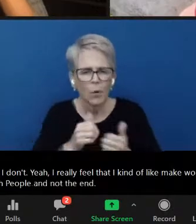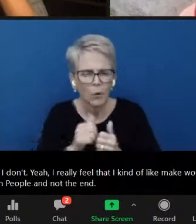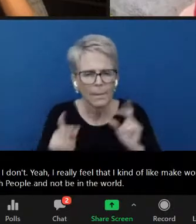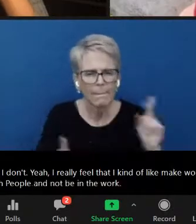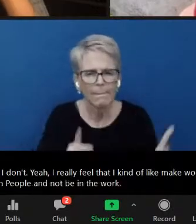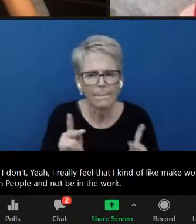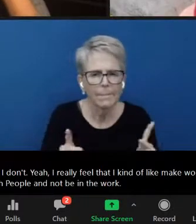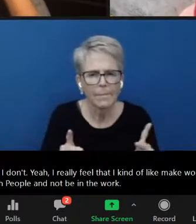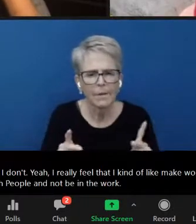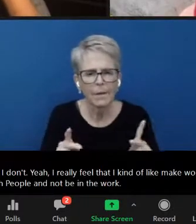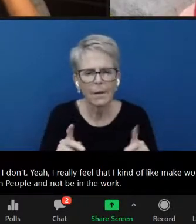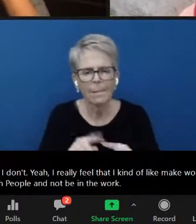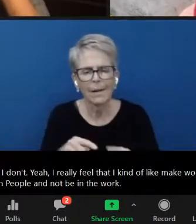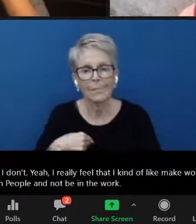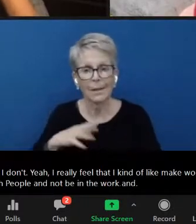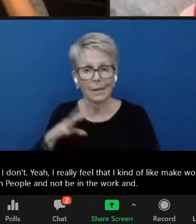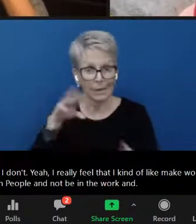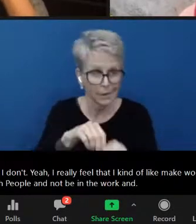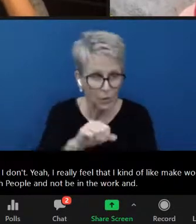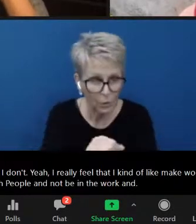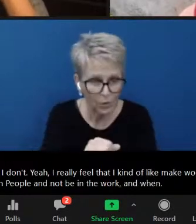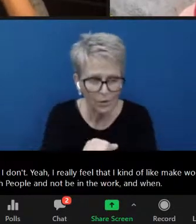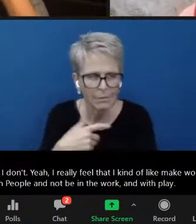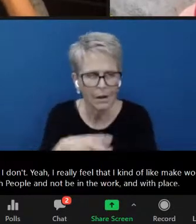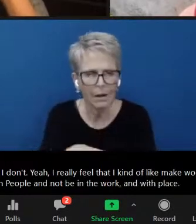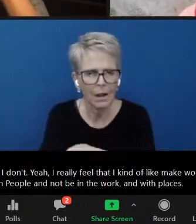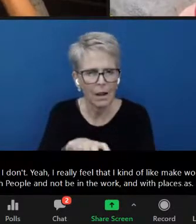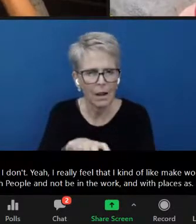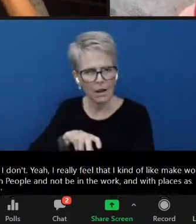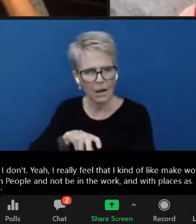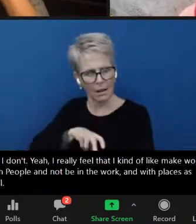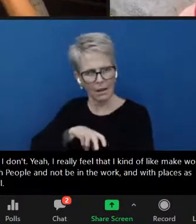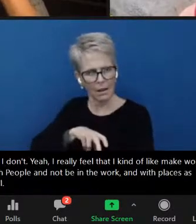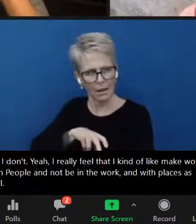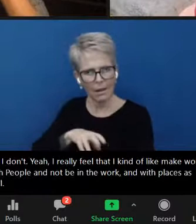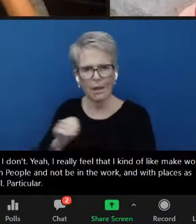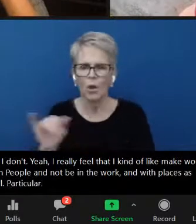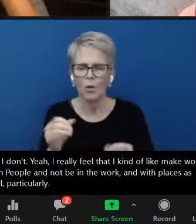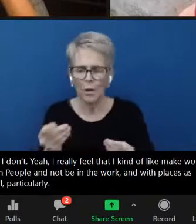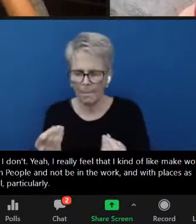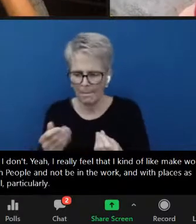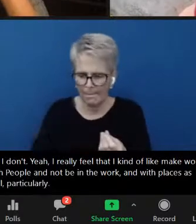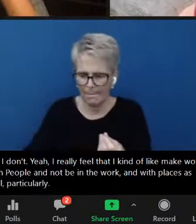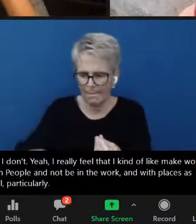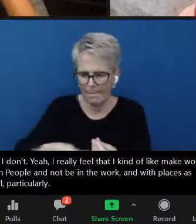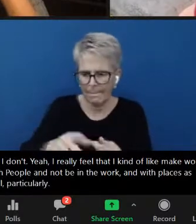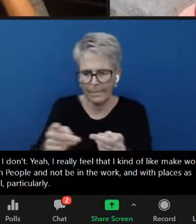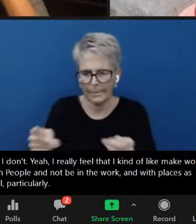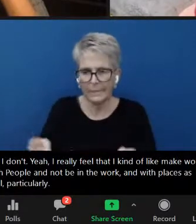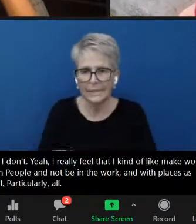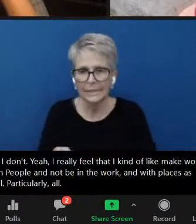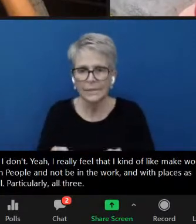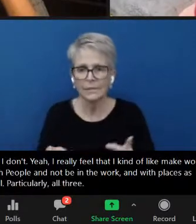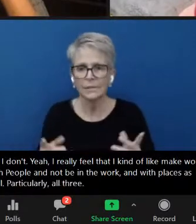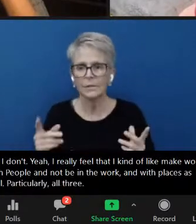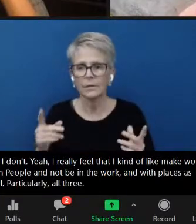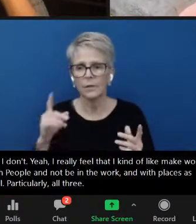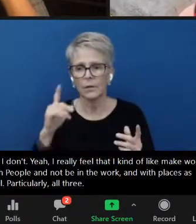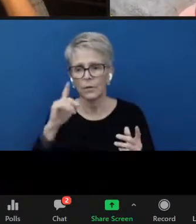the work, and with places as well, particularly all